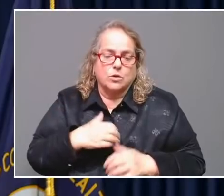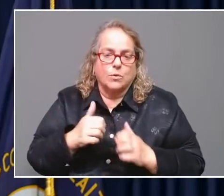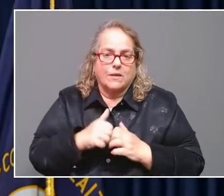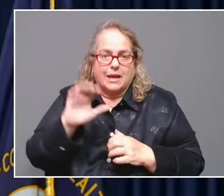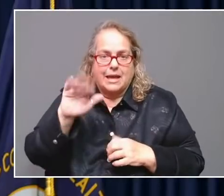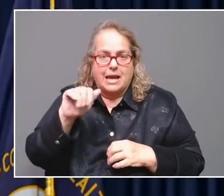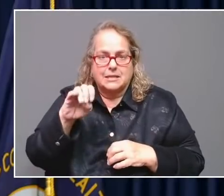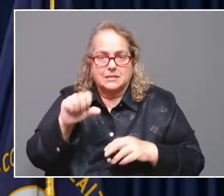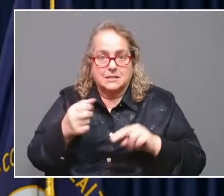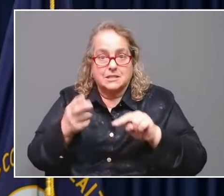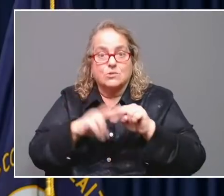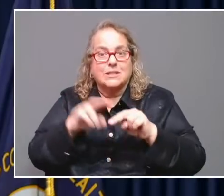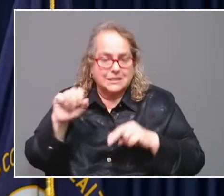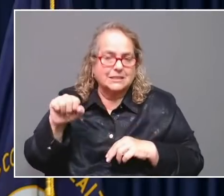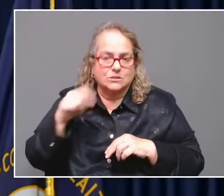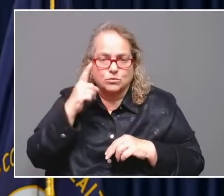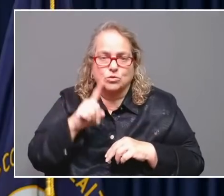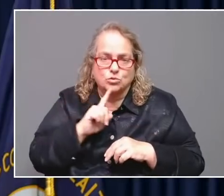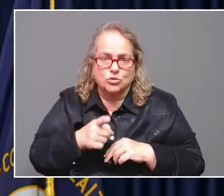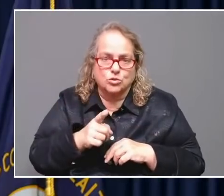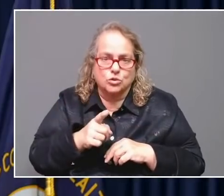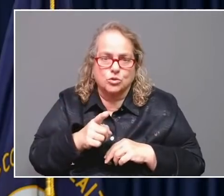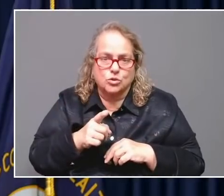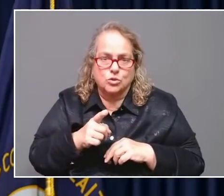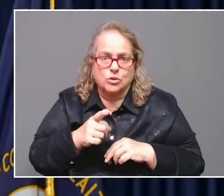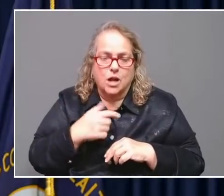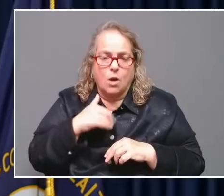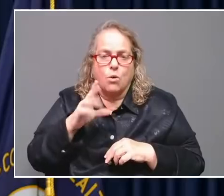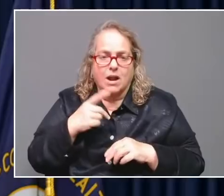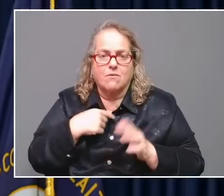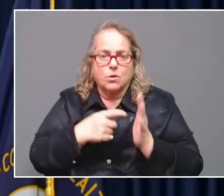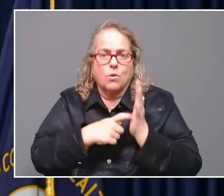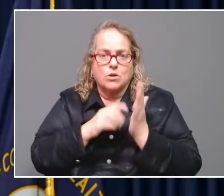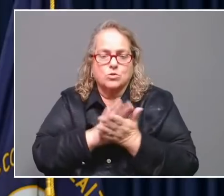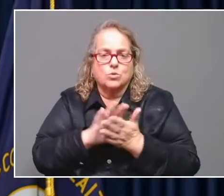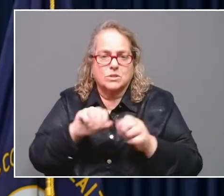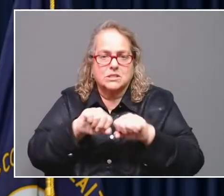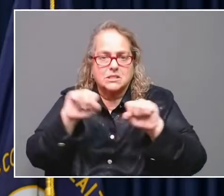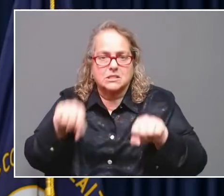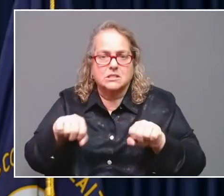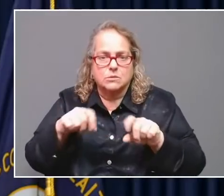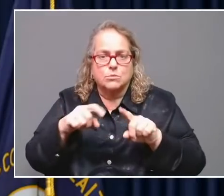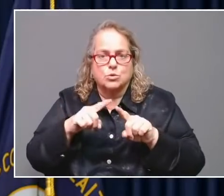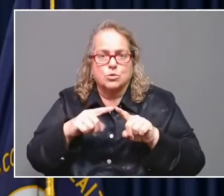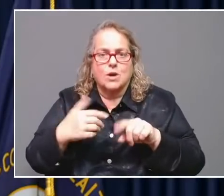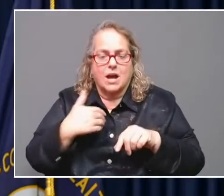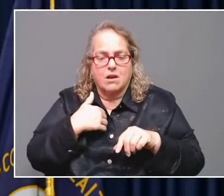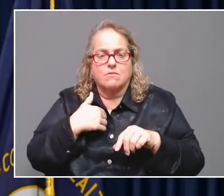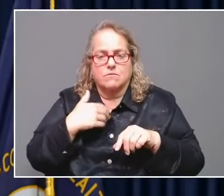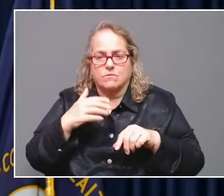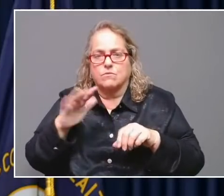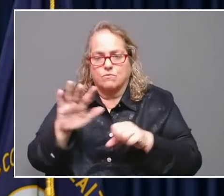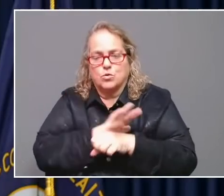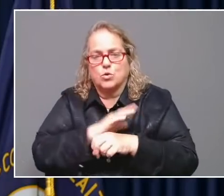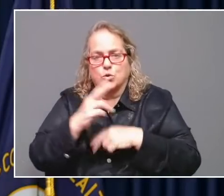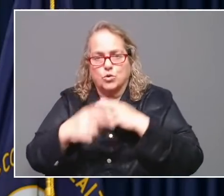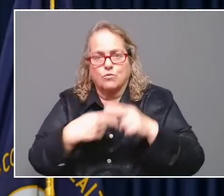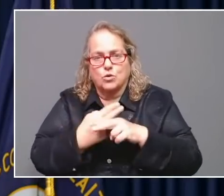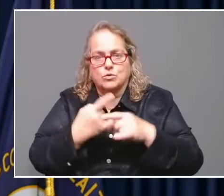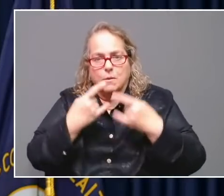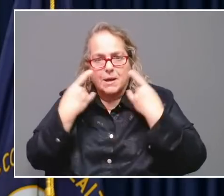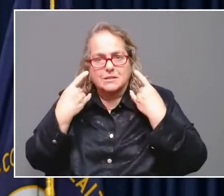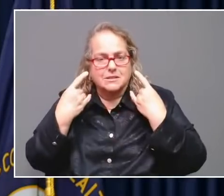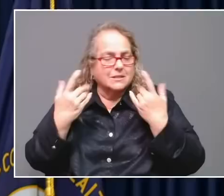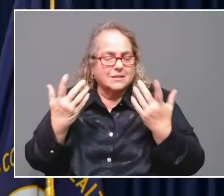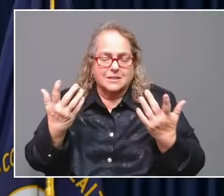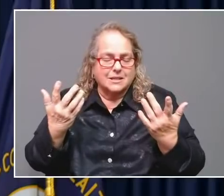certainly, I would have required school systems to have universal masking. I think it's a no-brainer, and I think the science